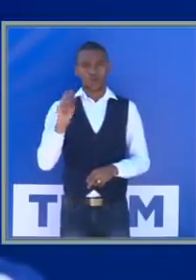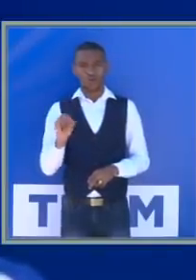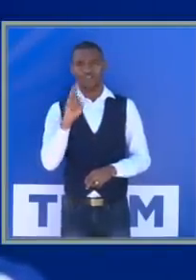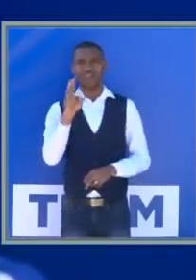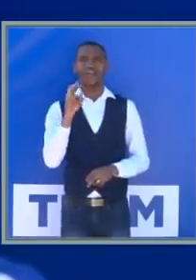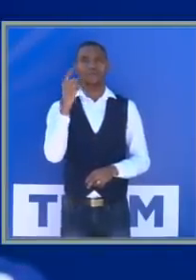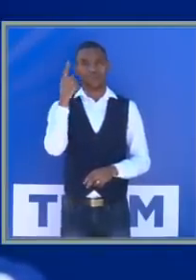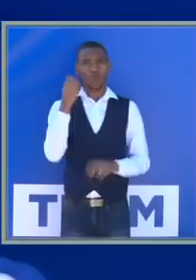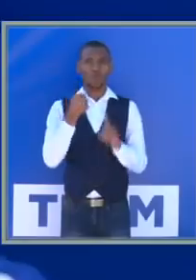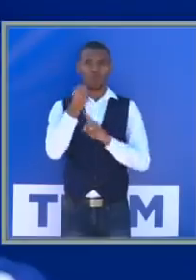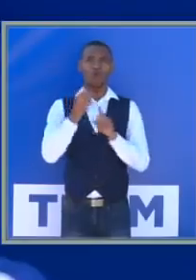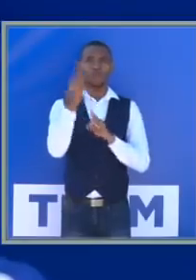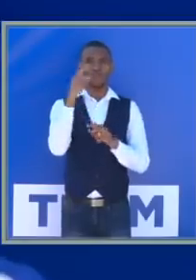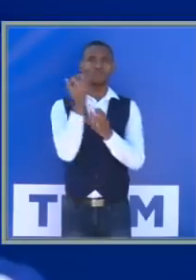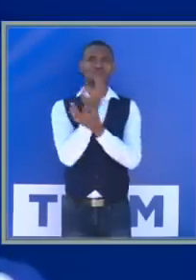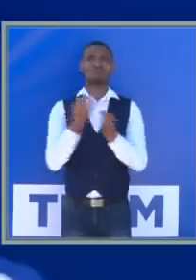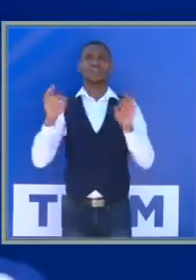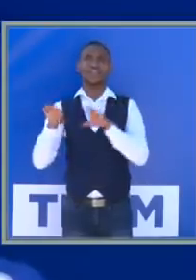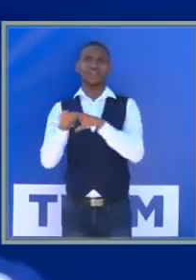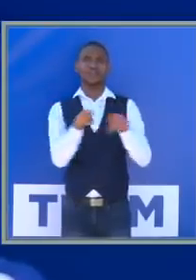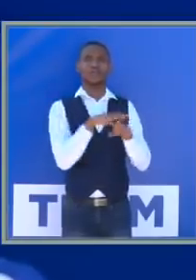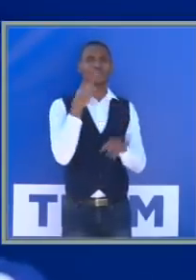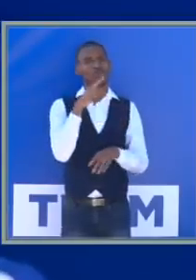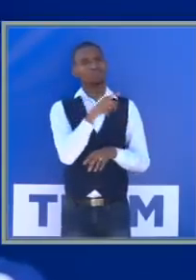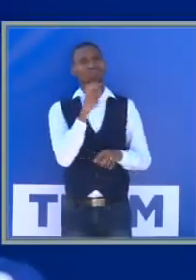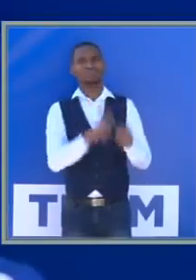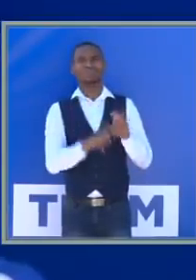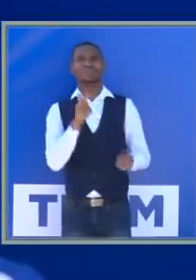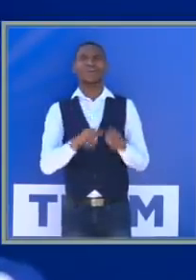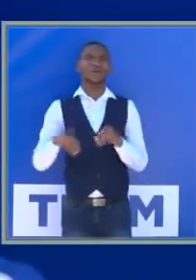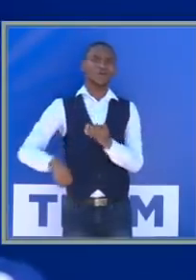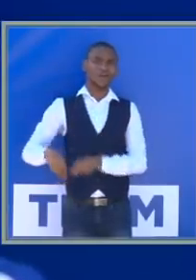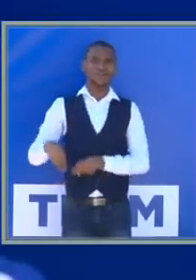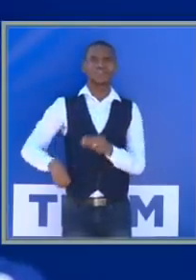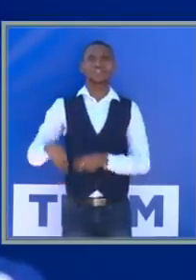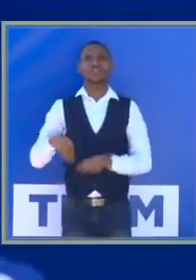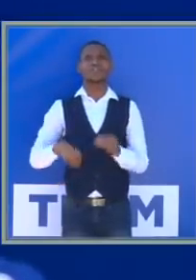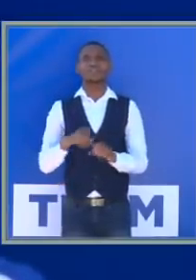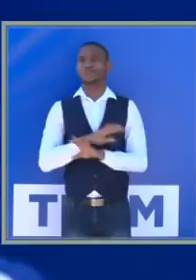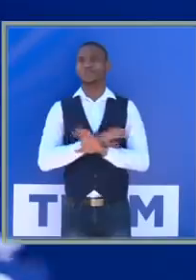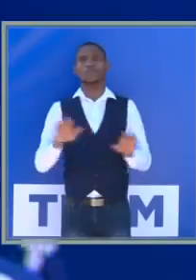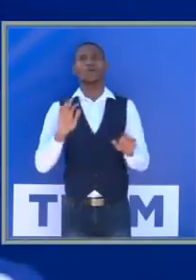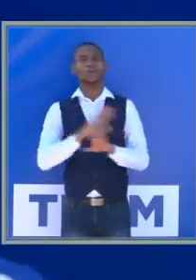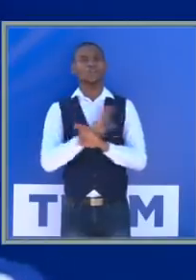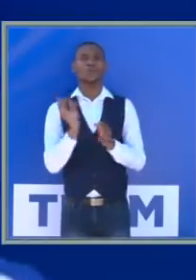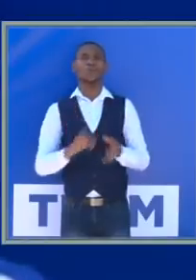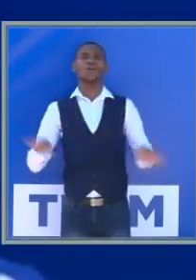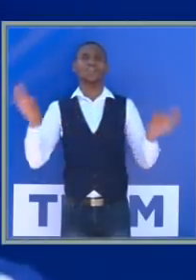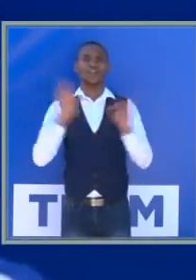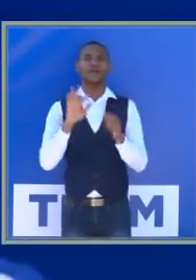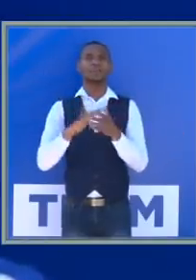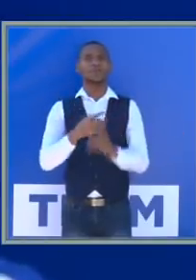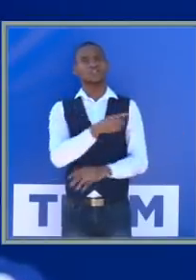the struggle of this country are looking at this looting and are saying, aye, it was not worth it because